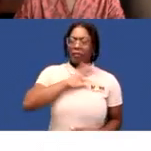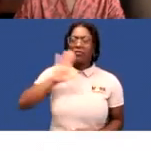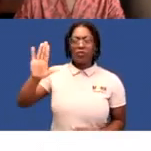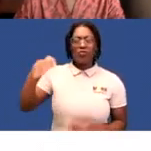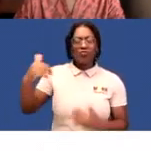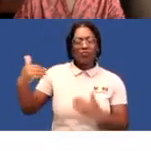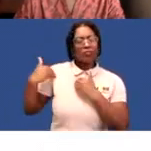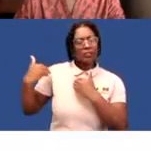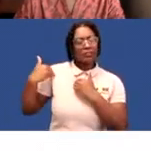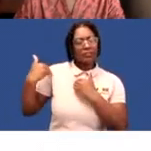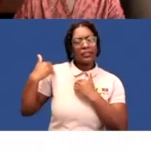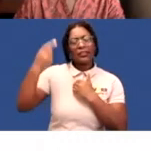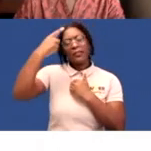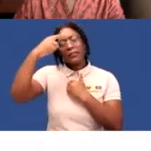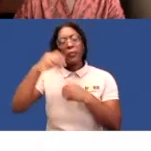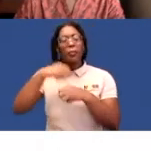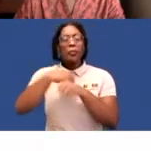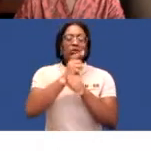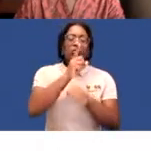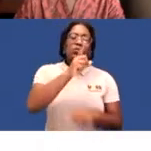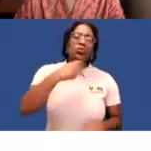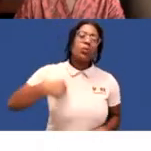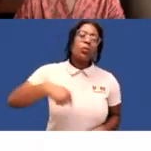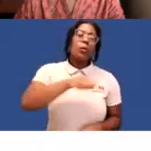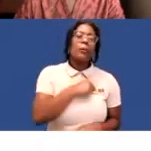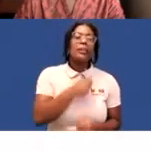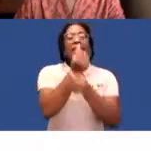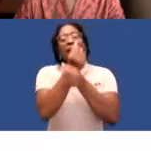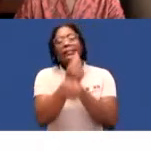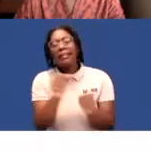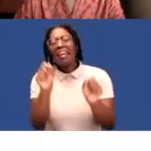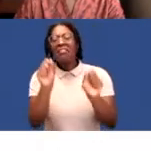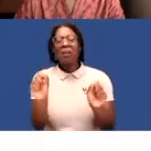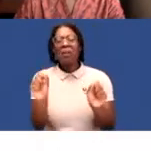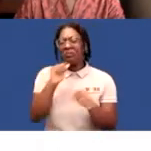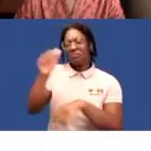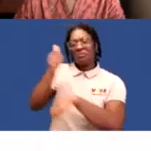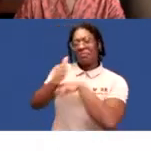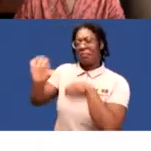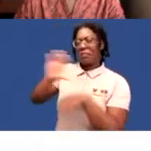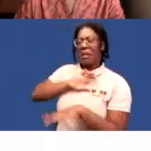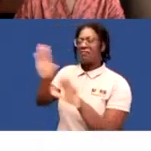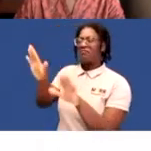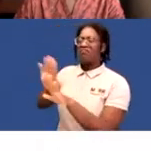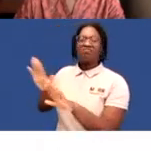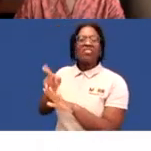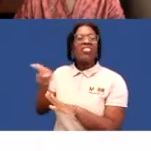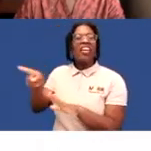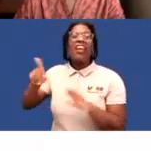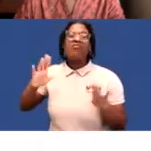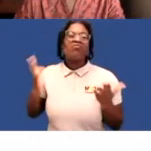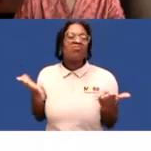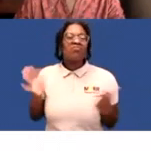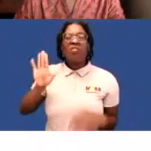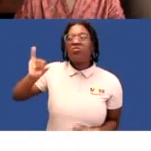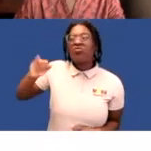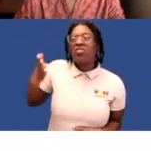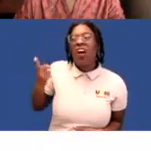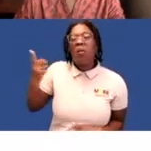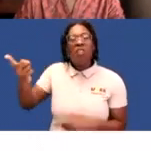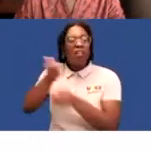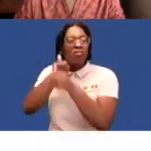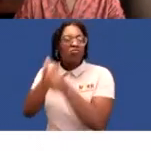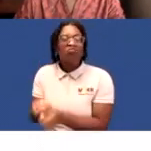was outraged by the narrative reversal of blame and responsibility. The need for a stronger response was deeply